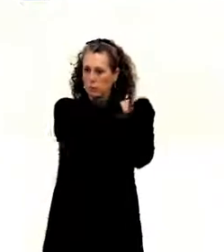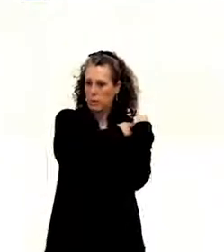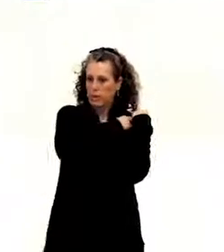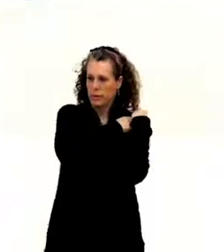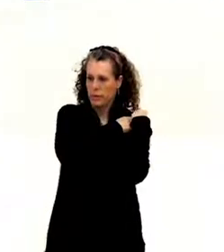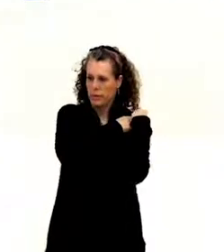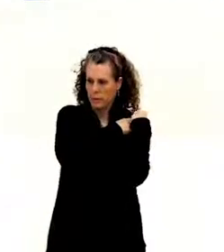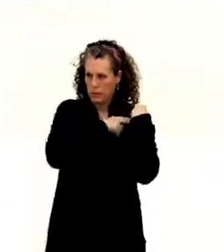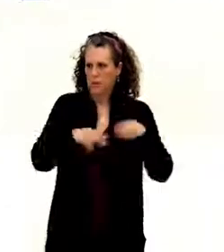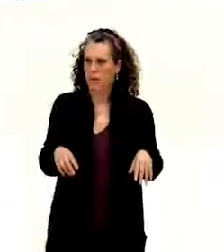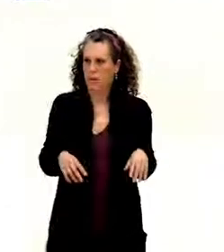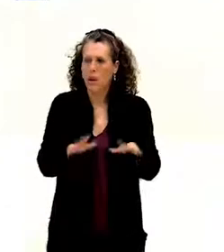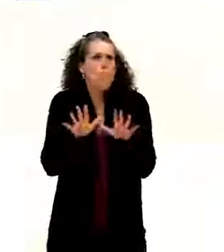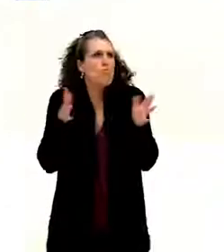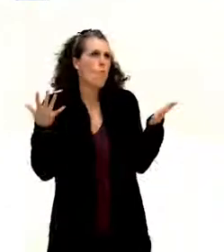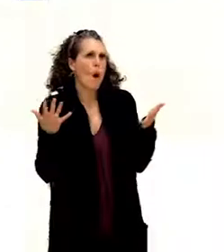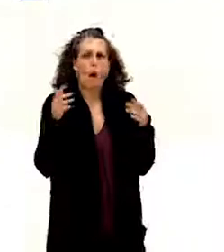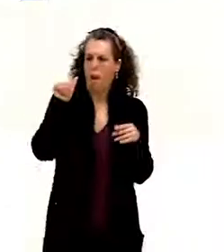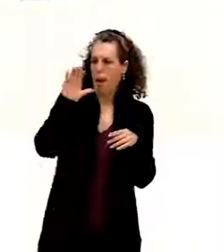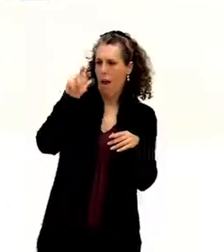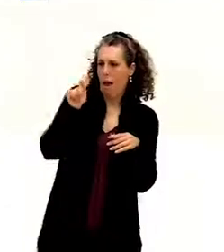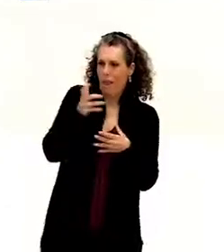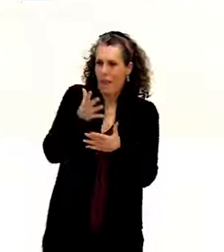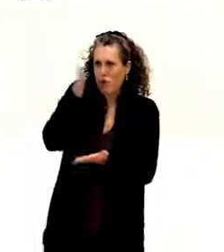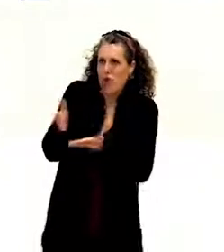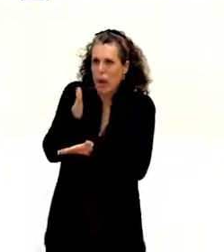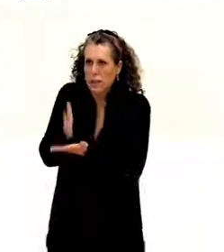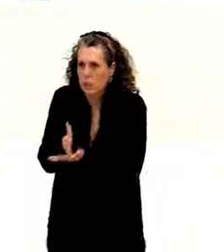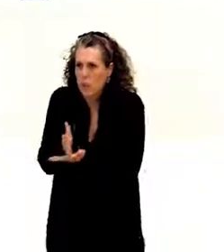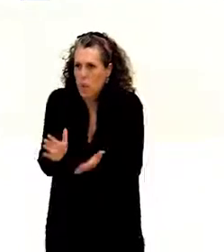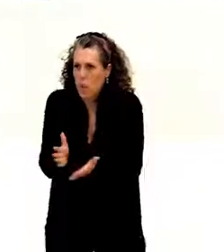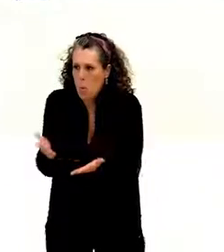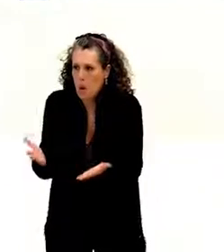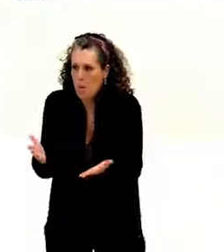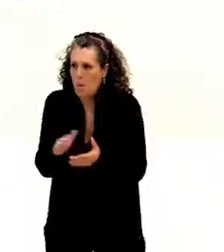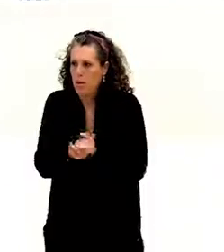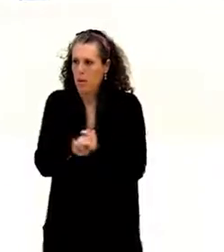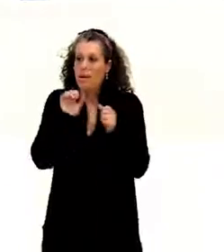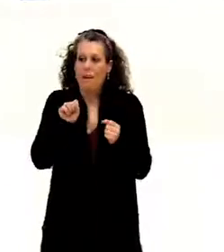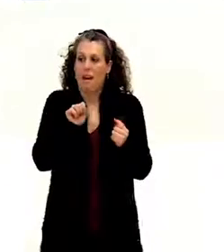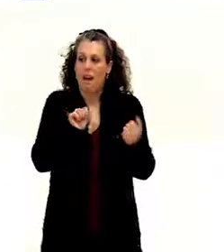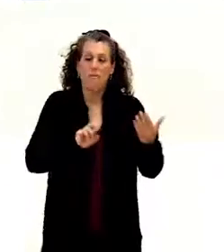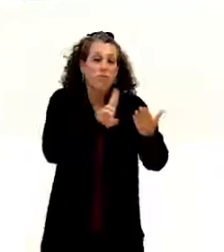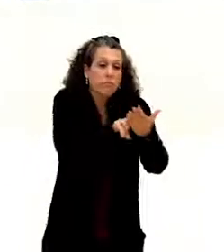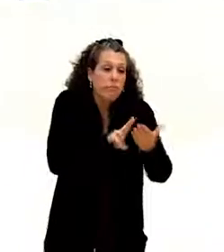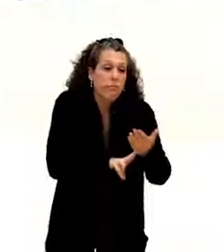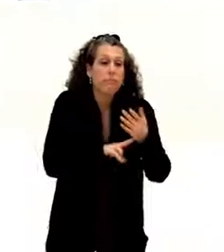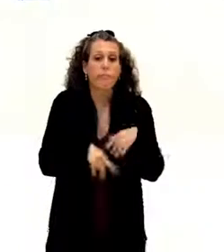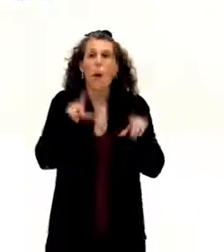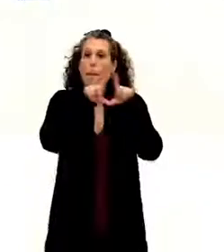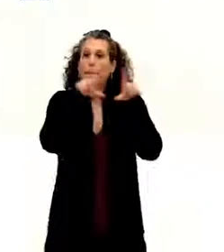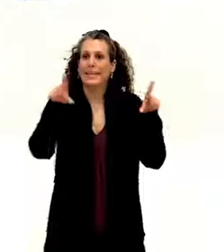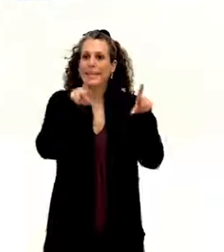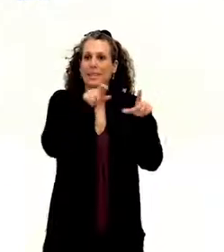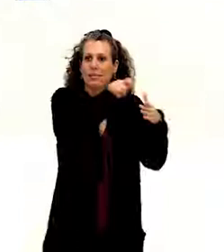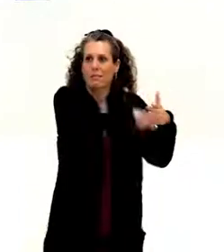construed as an act of entrustment? It could be a concession. It could be a franchise, for example. It could